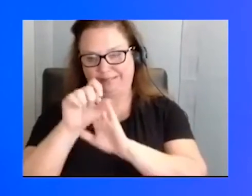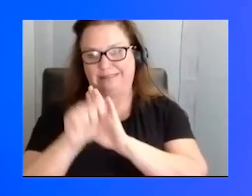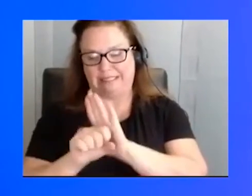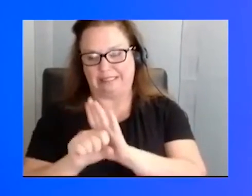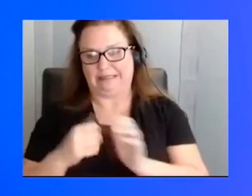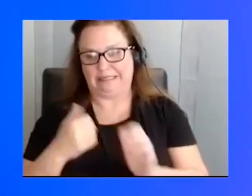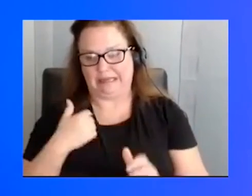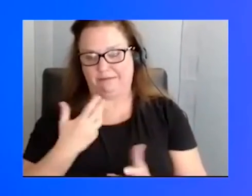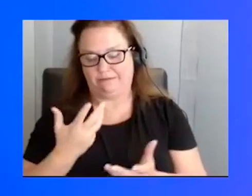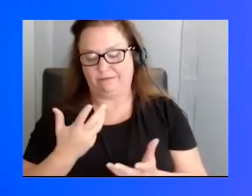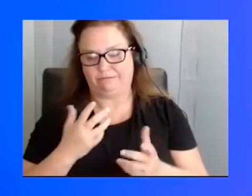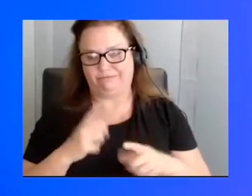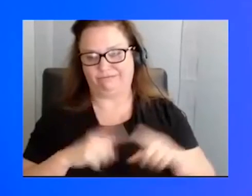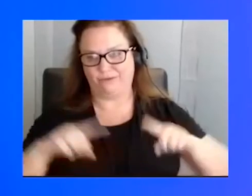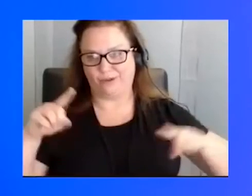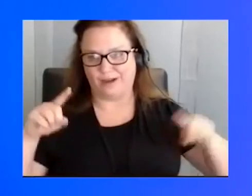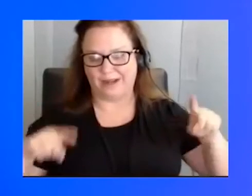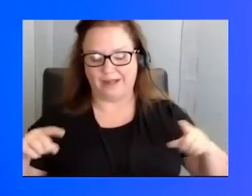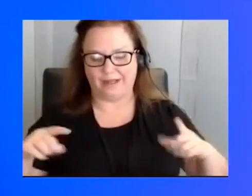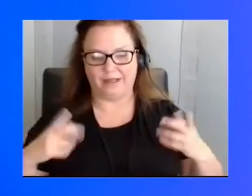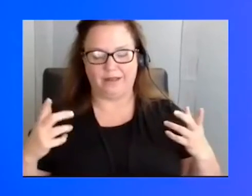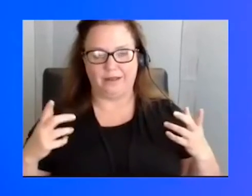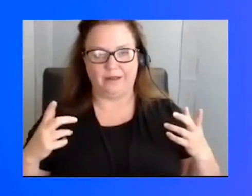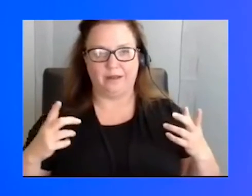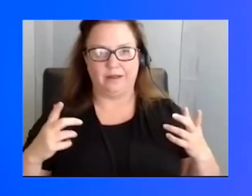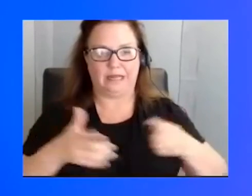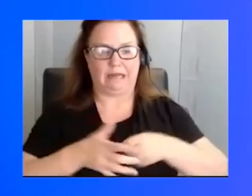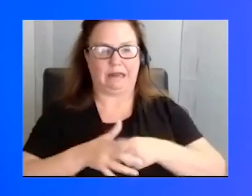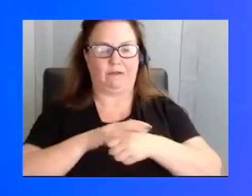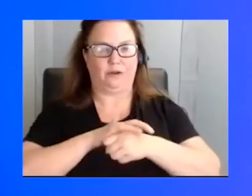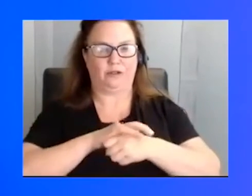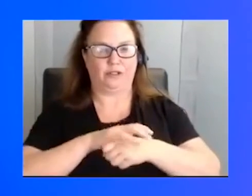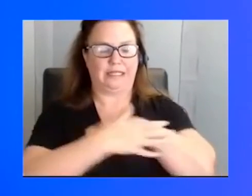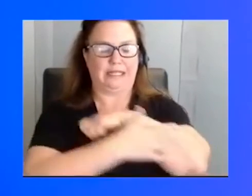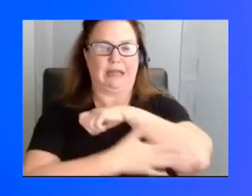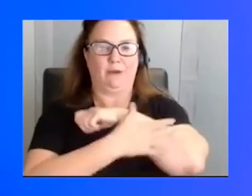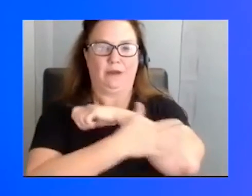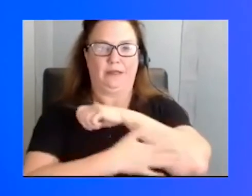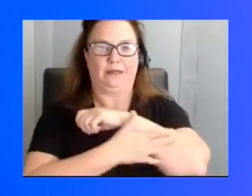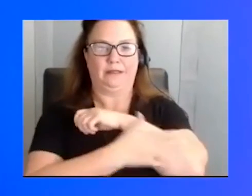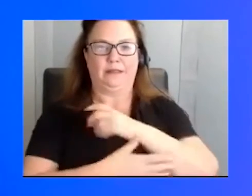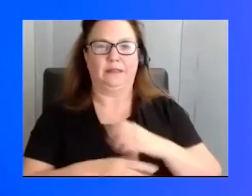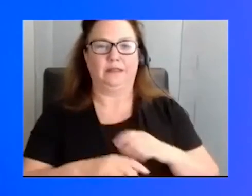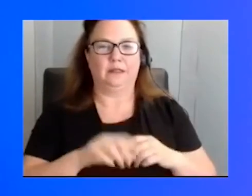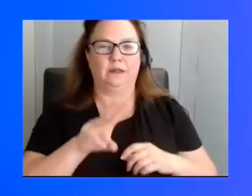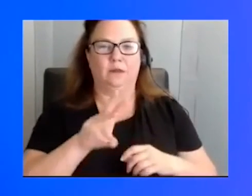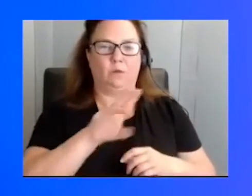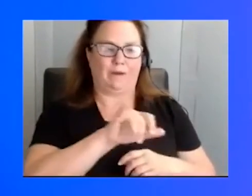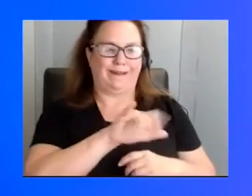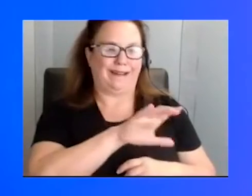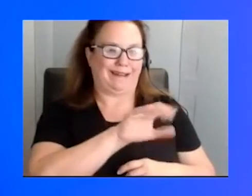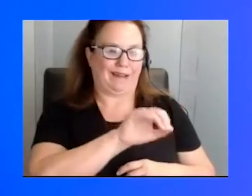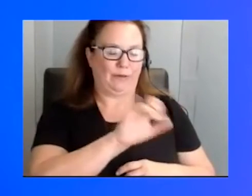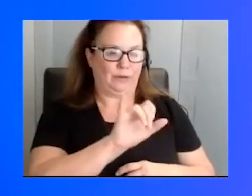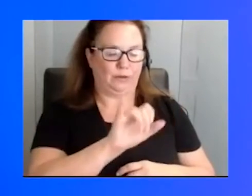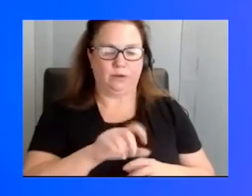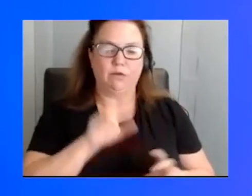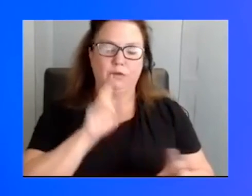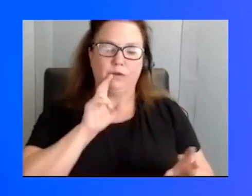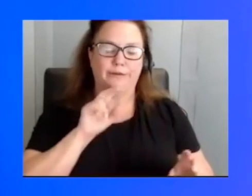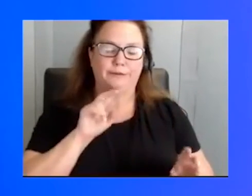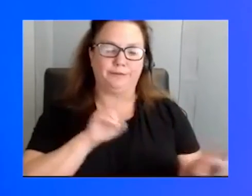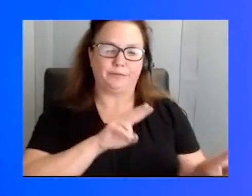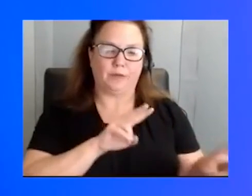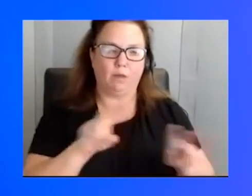a discrepancy between vaccine coverage in those counties as well, and we talked about Wyandotte County. I think is what we're looking at. We are going